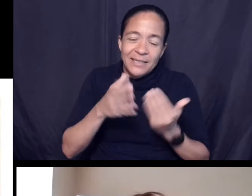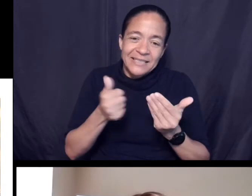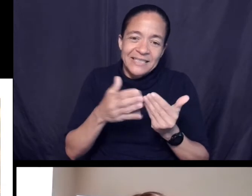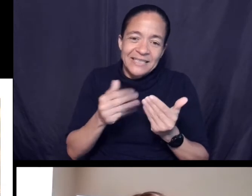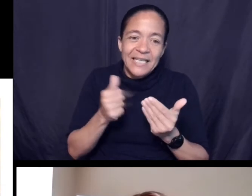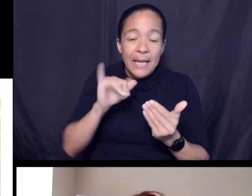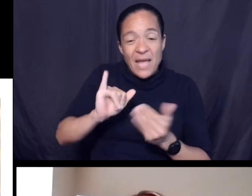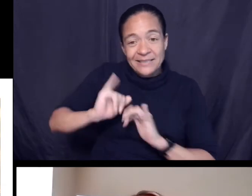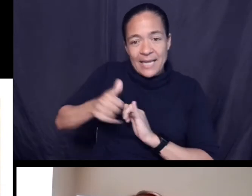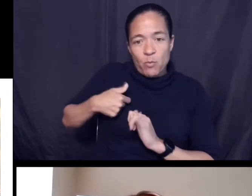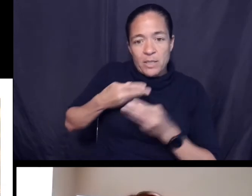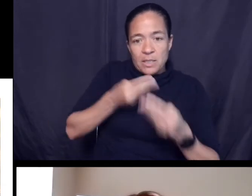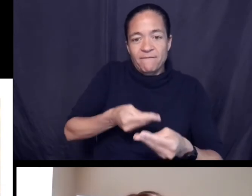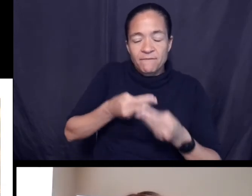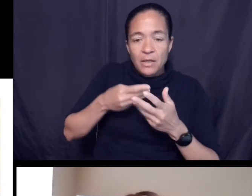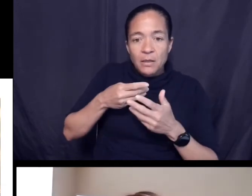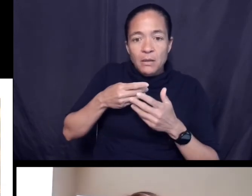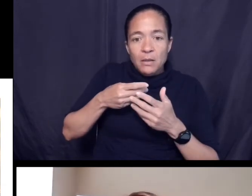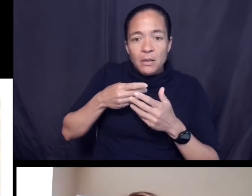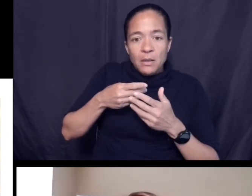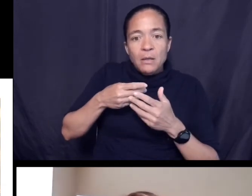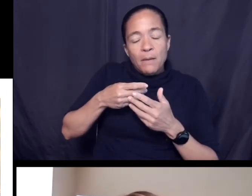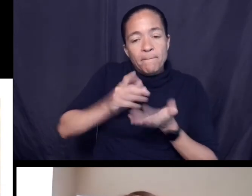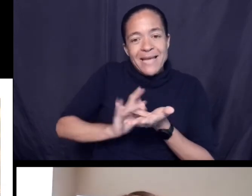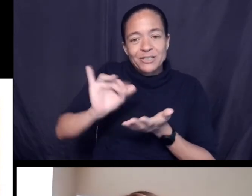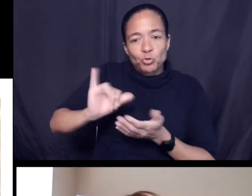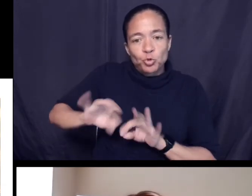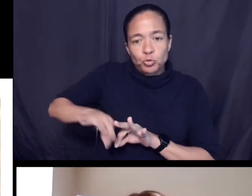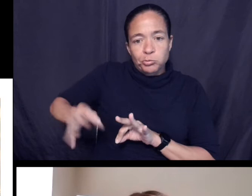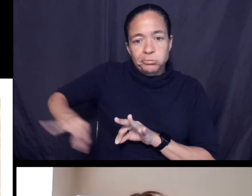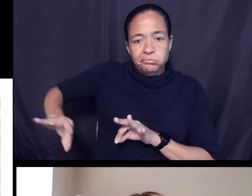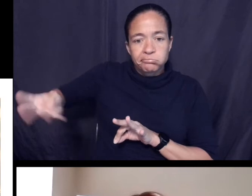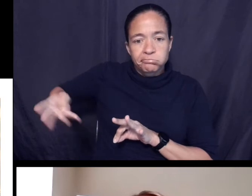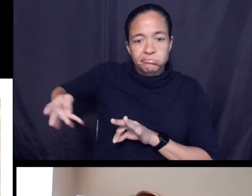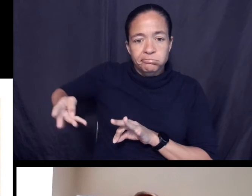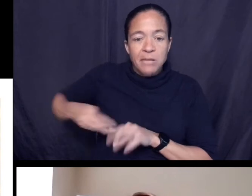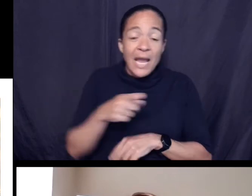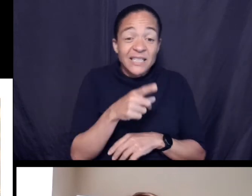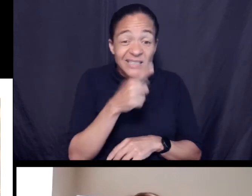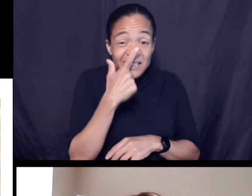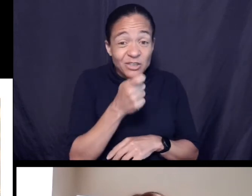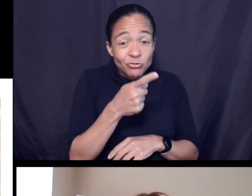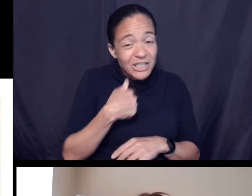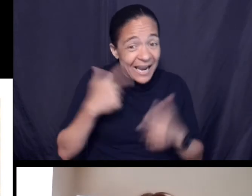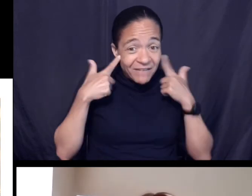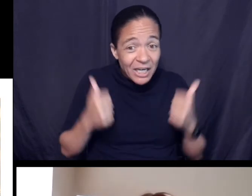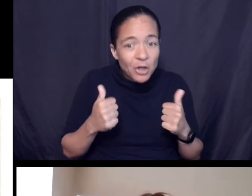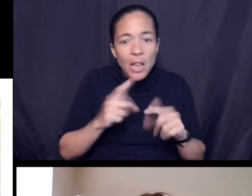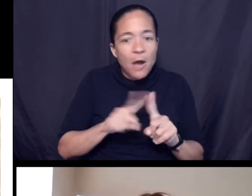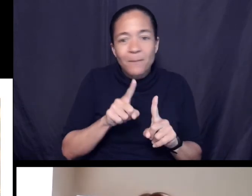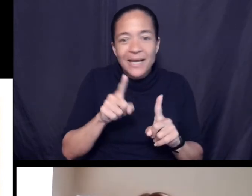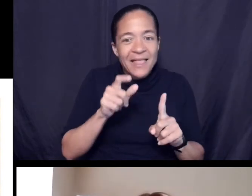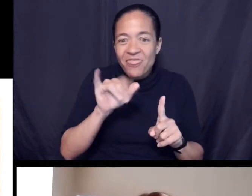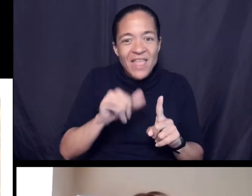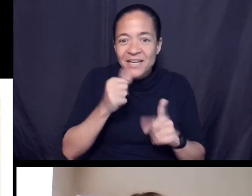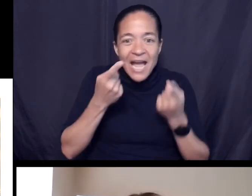sure that she gets them all. And then she does have hearing loss, but interestingly and importantly, She did not have any hearing loss